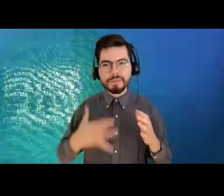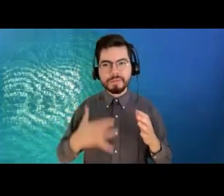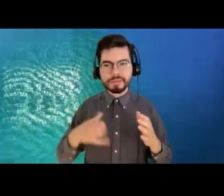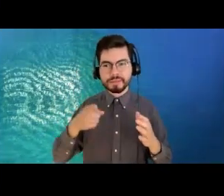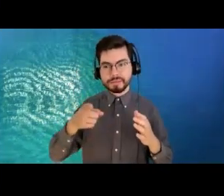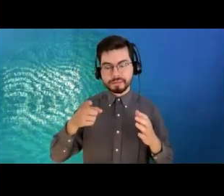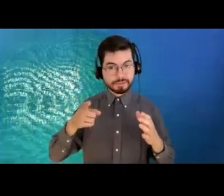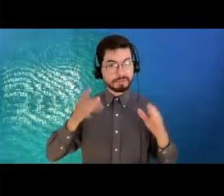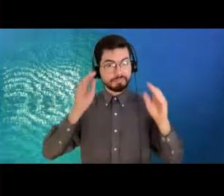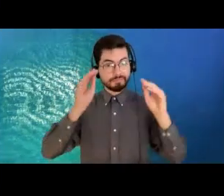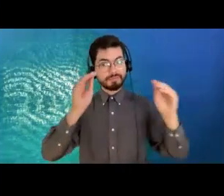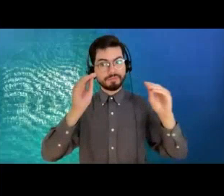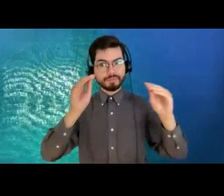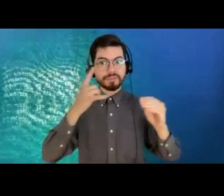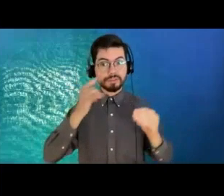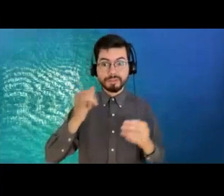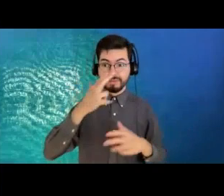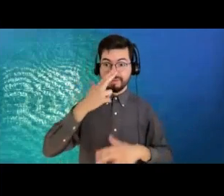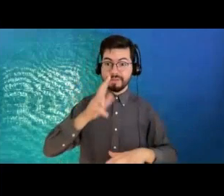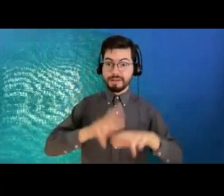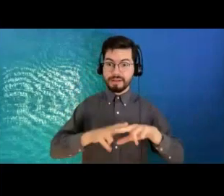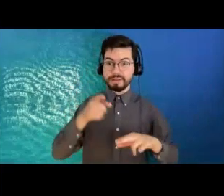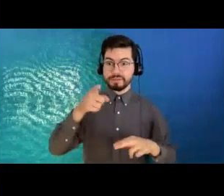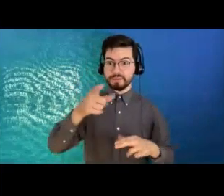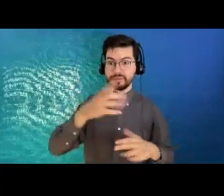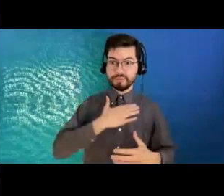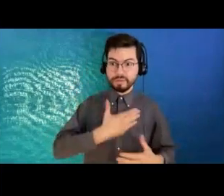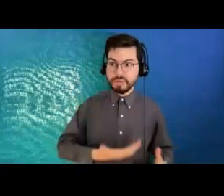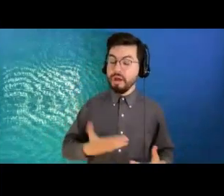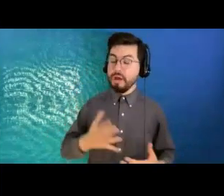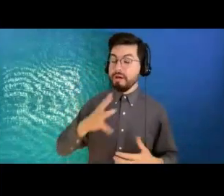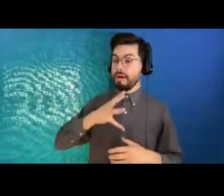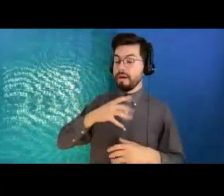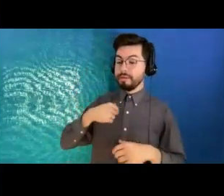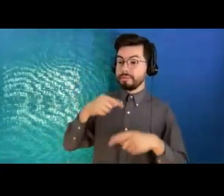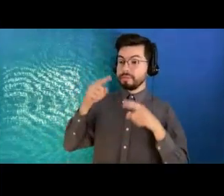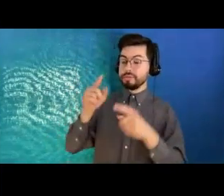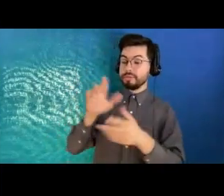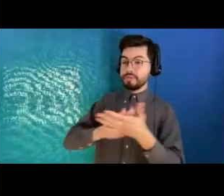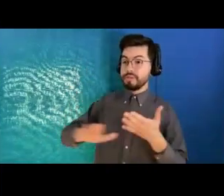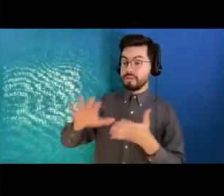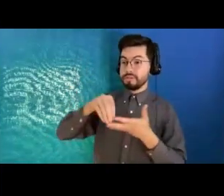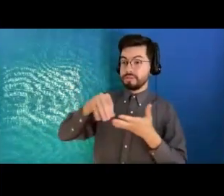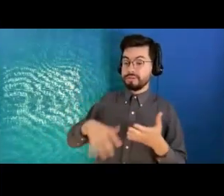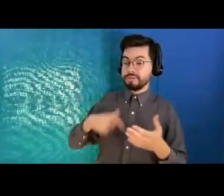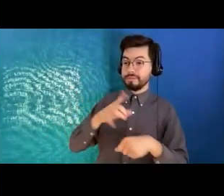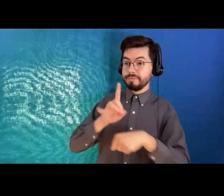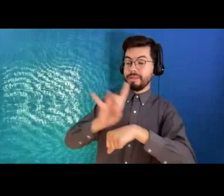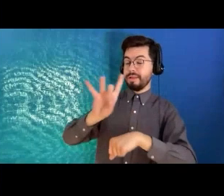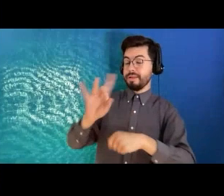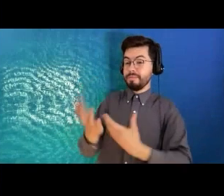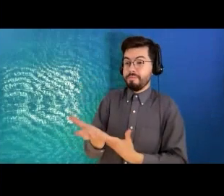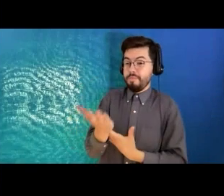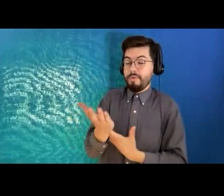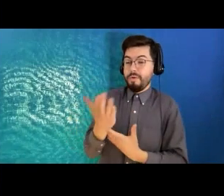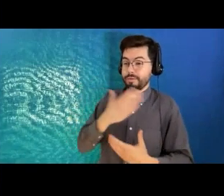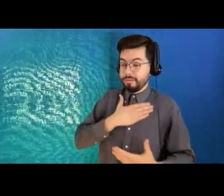or 7:55 and run the 8 o'clock class, as college students do. But anyway,